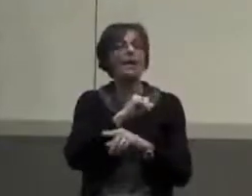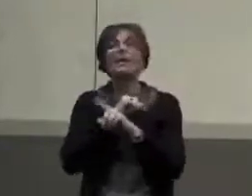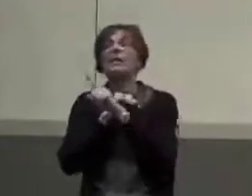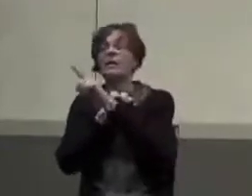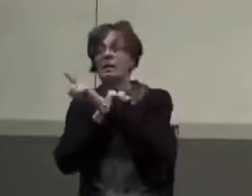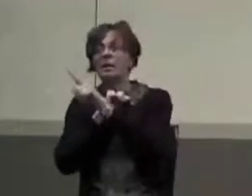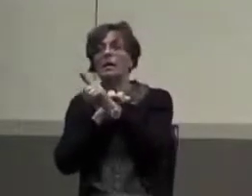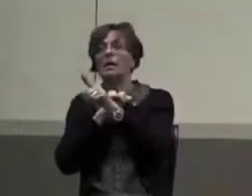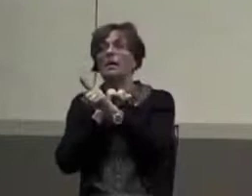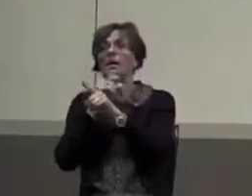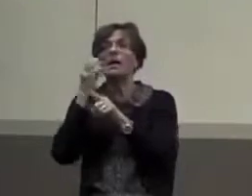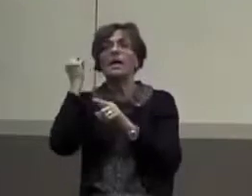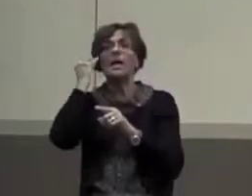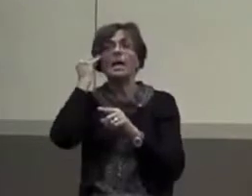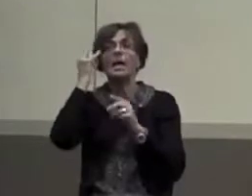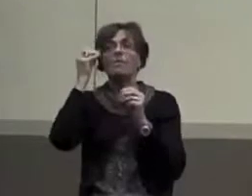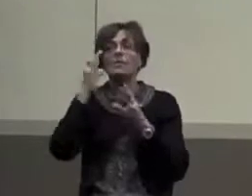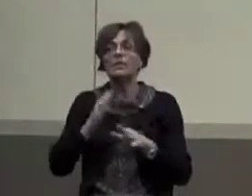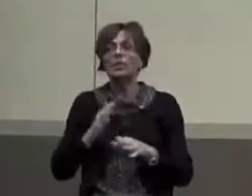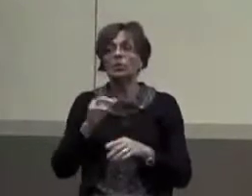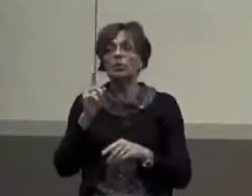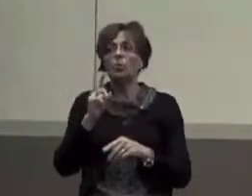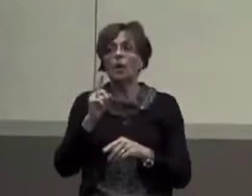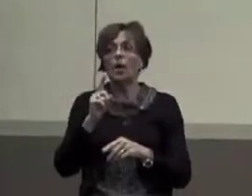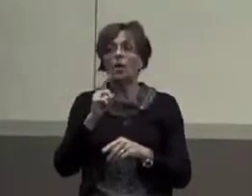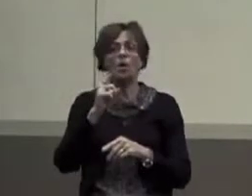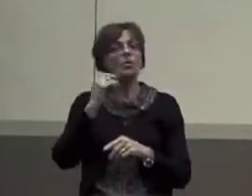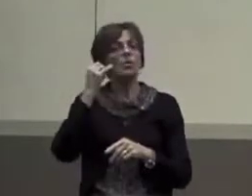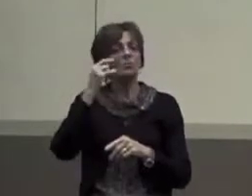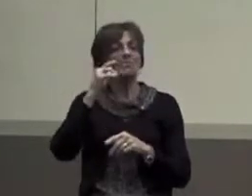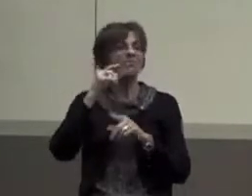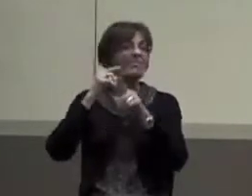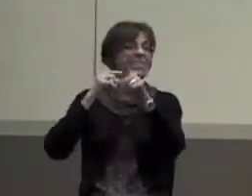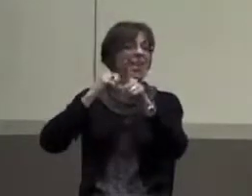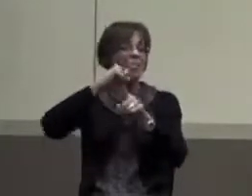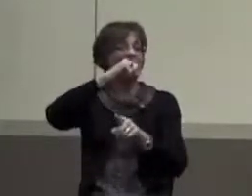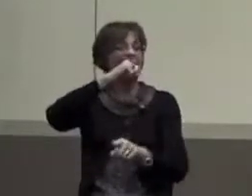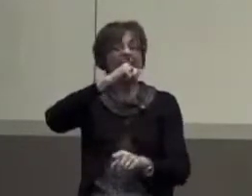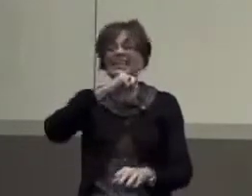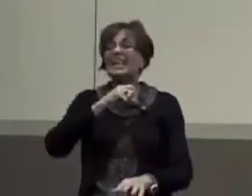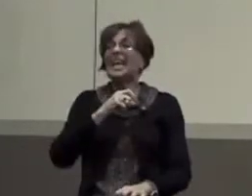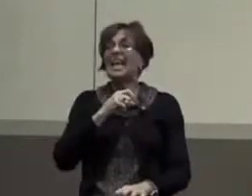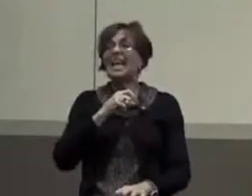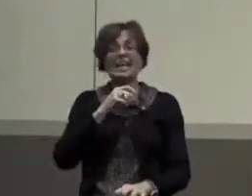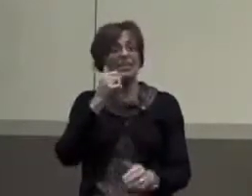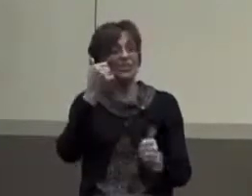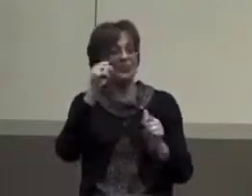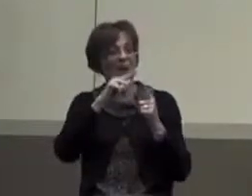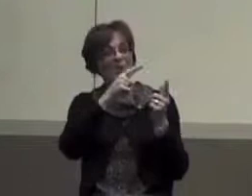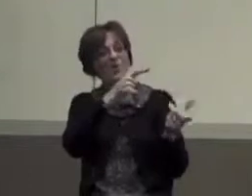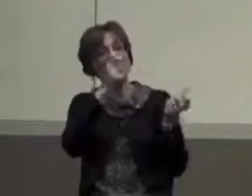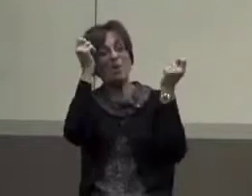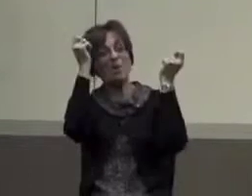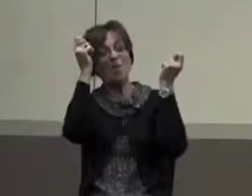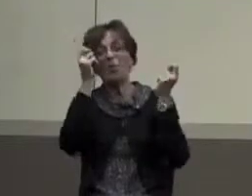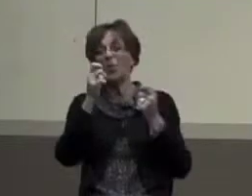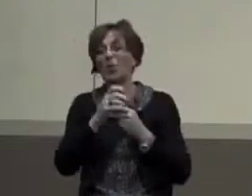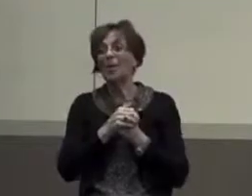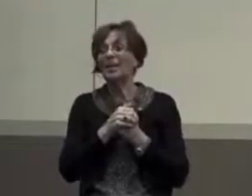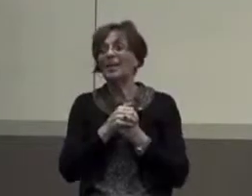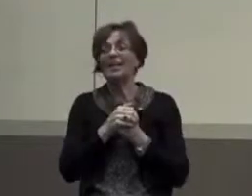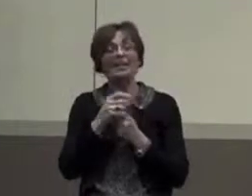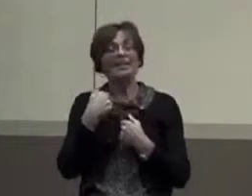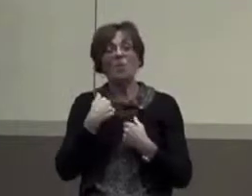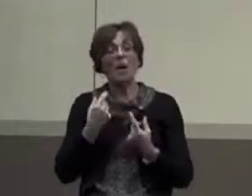If it's a teacher where there's resistance and you're trying to win her over, okay, what I would do